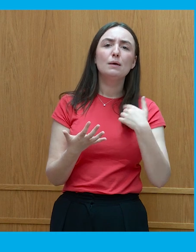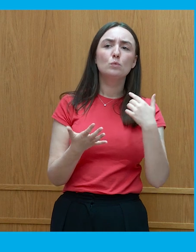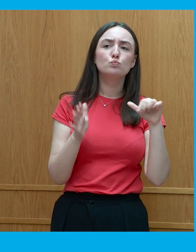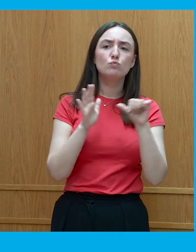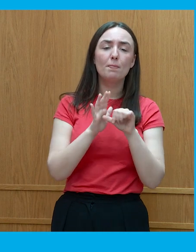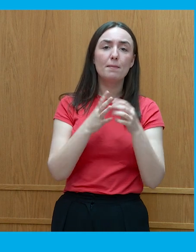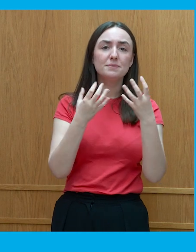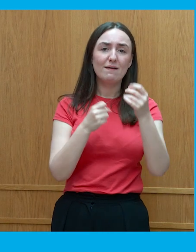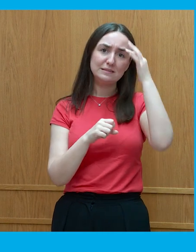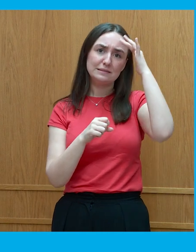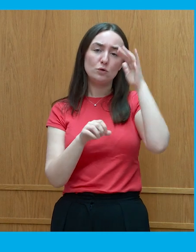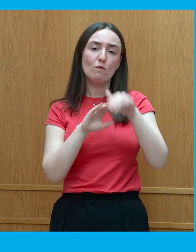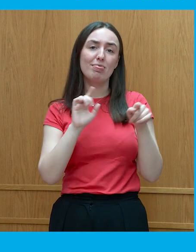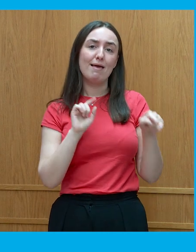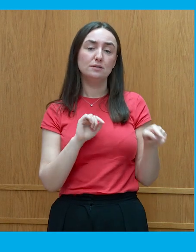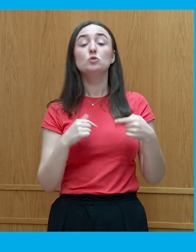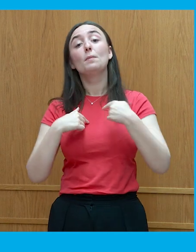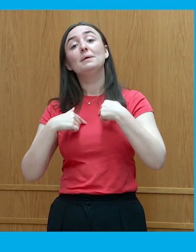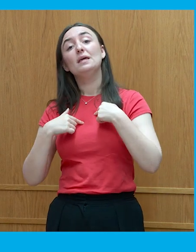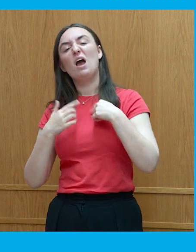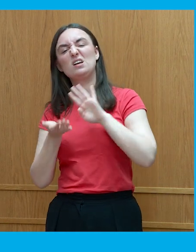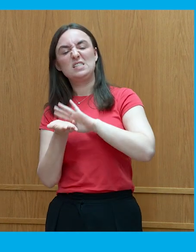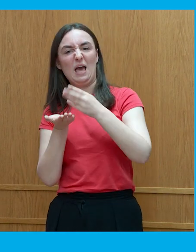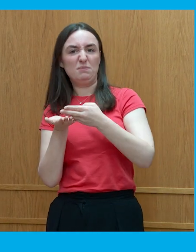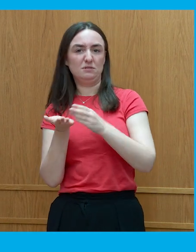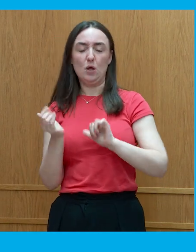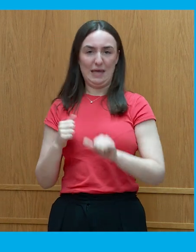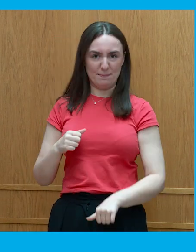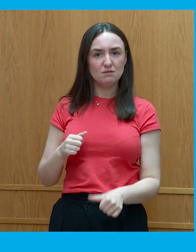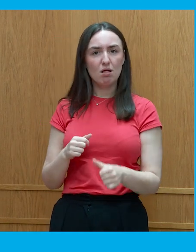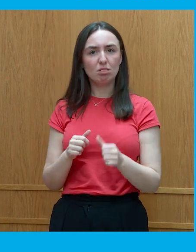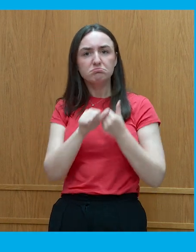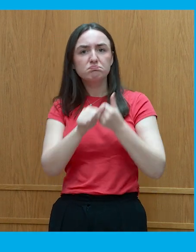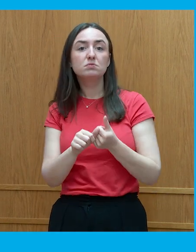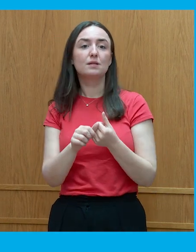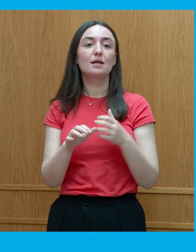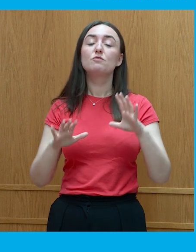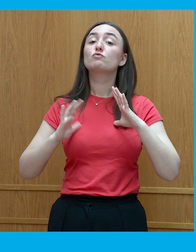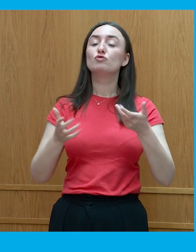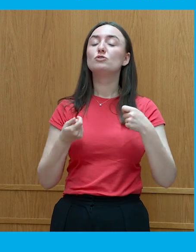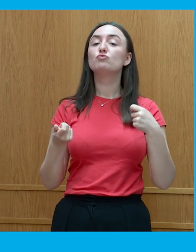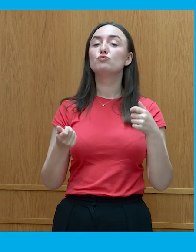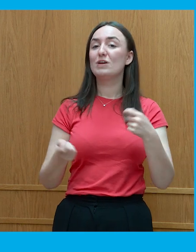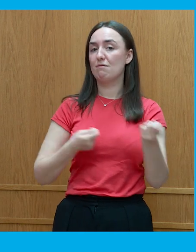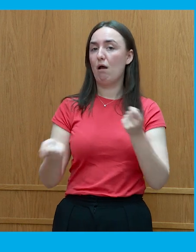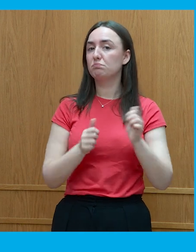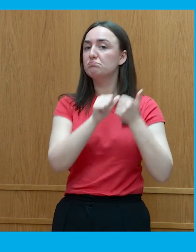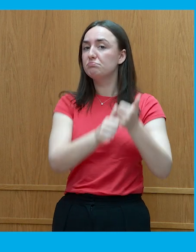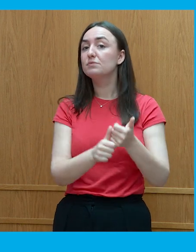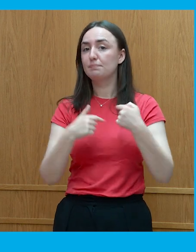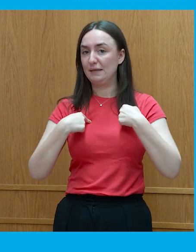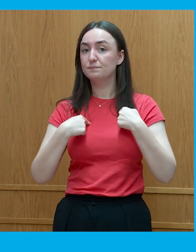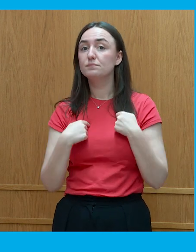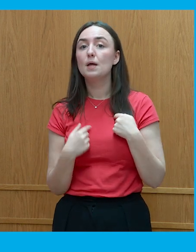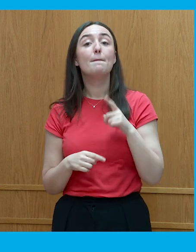philosophically with some of these positions. So I'm a capitalist and a free trader. So that's a challenge for me, right? But I think that it could,